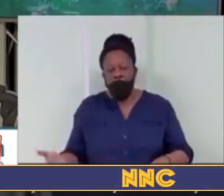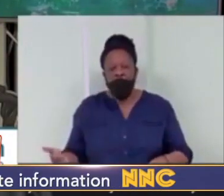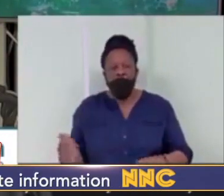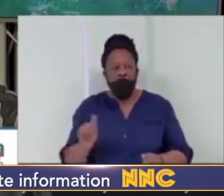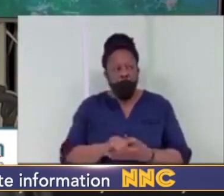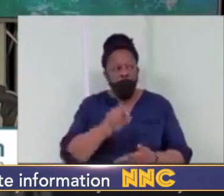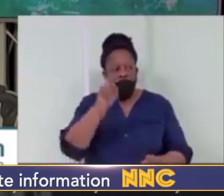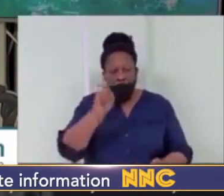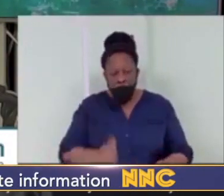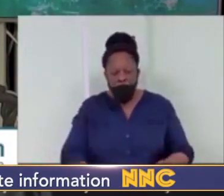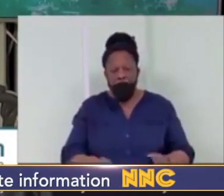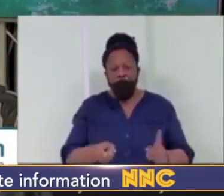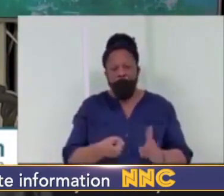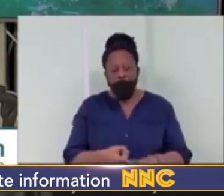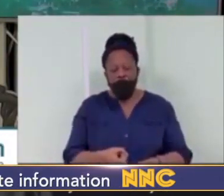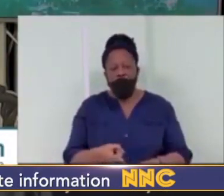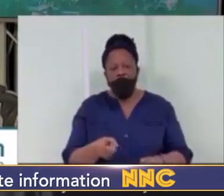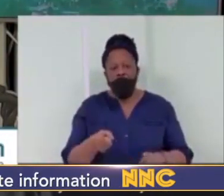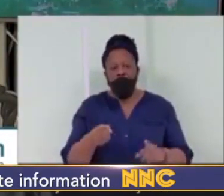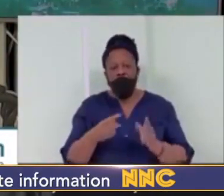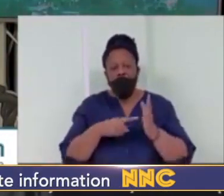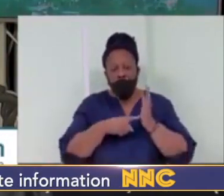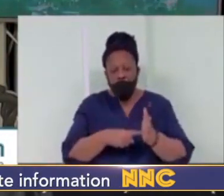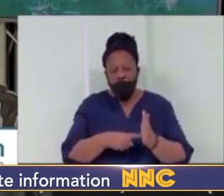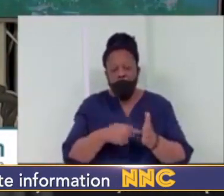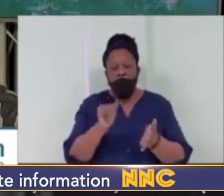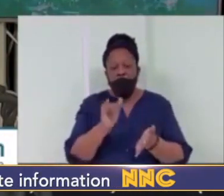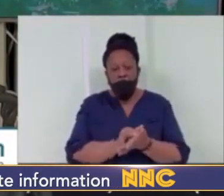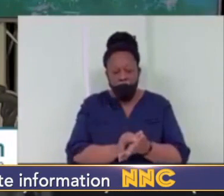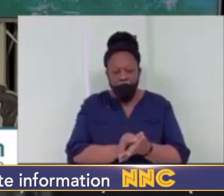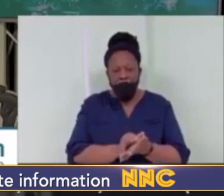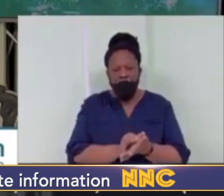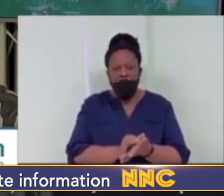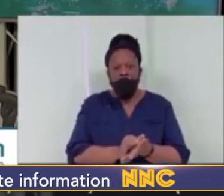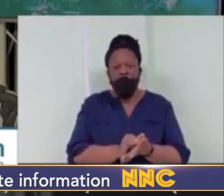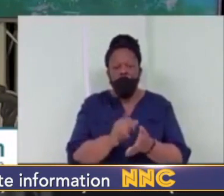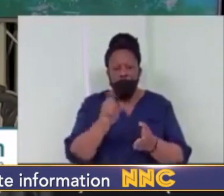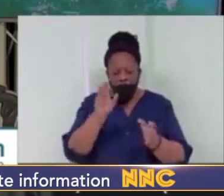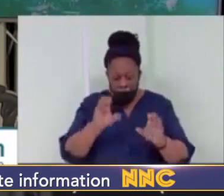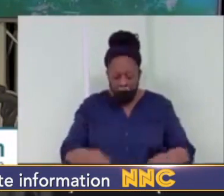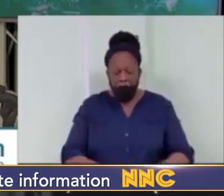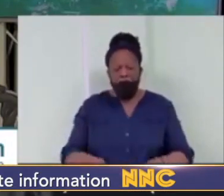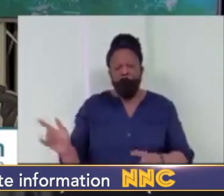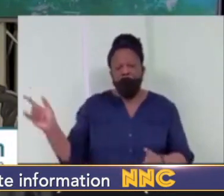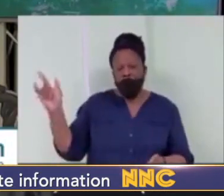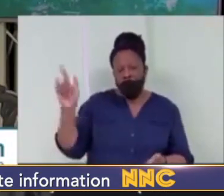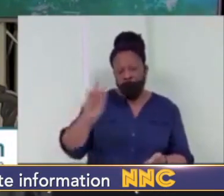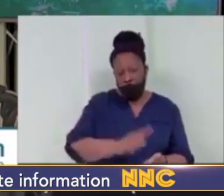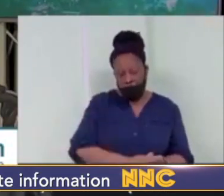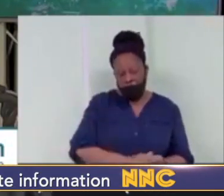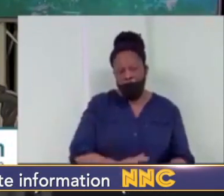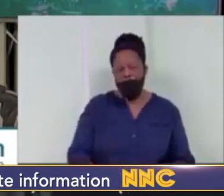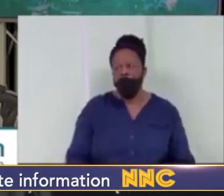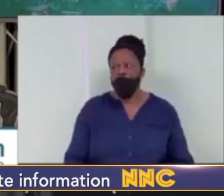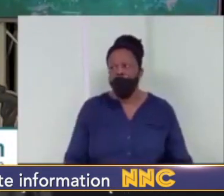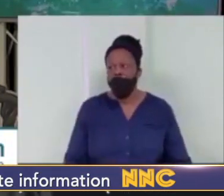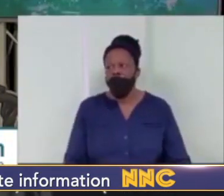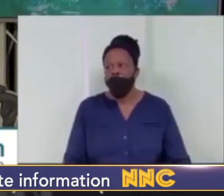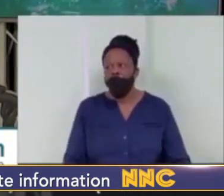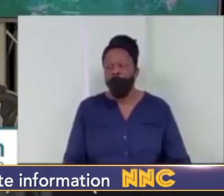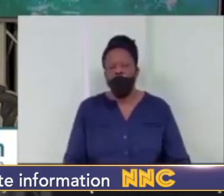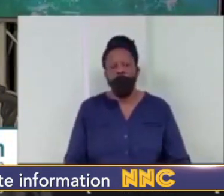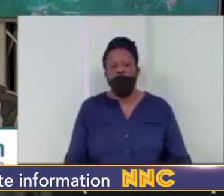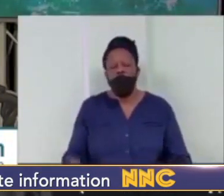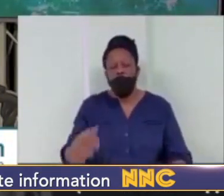things that cannot be verified, that will not be accepted. Let me repeat, such uploads will not be